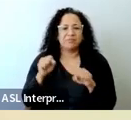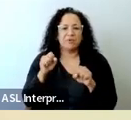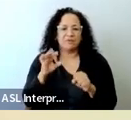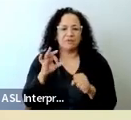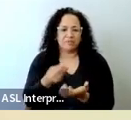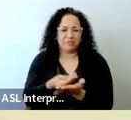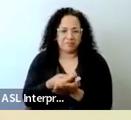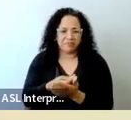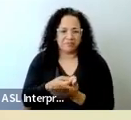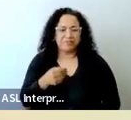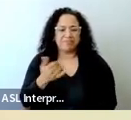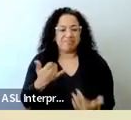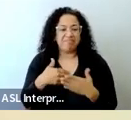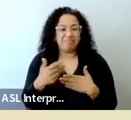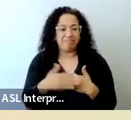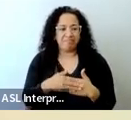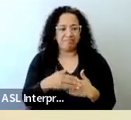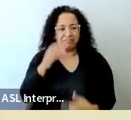one.